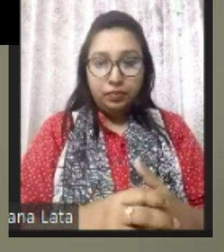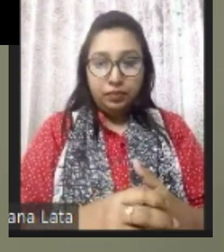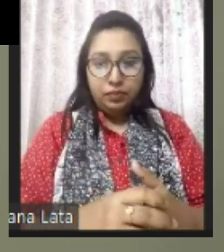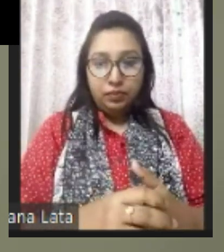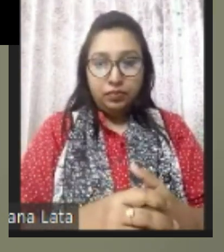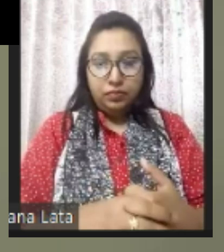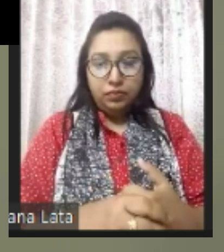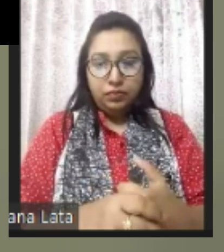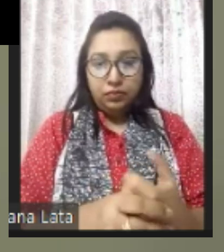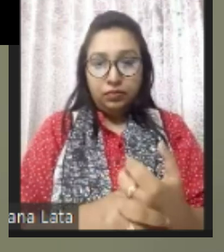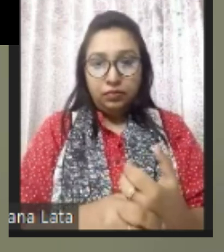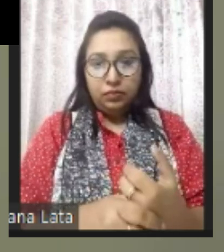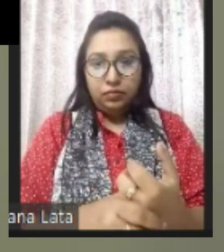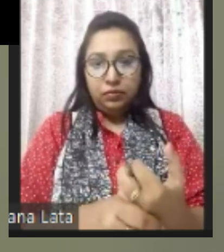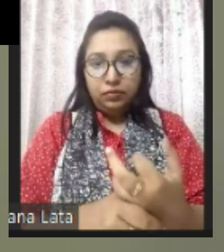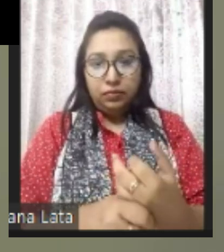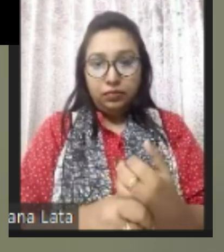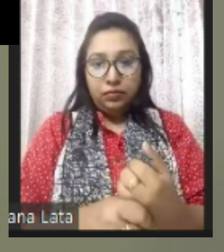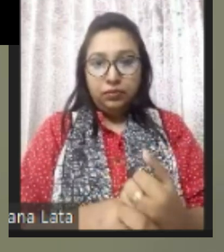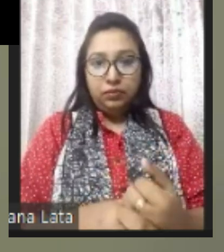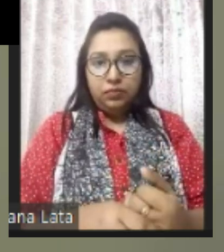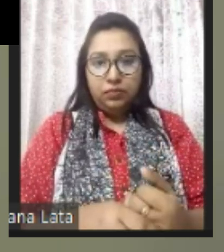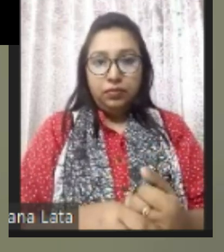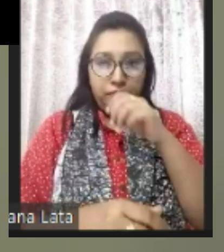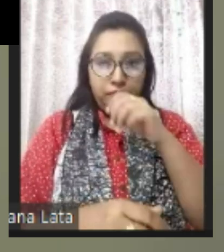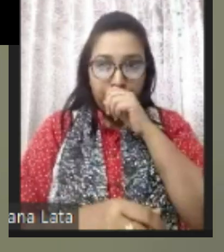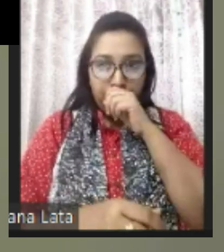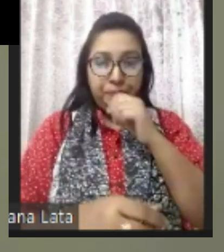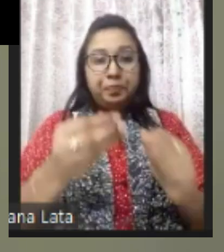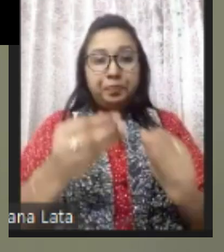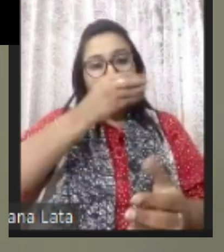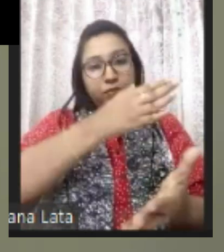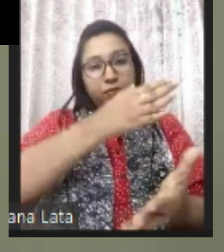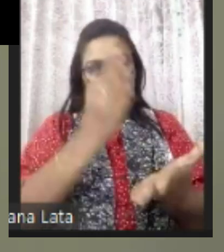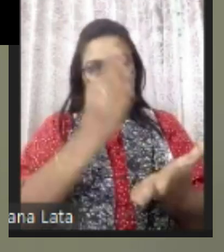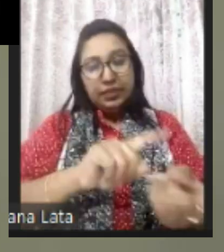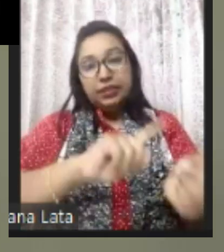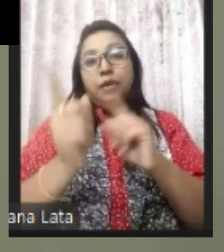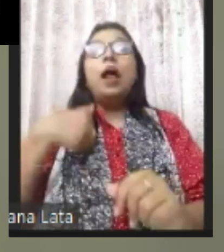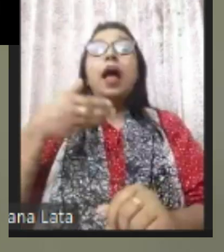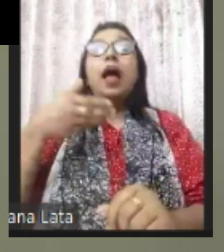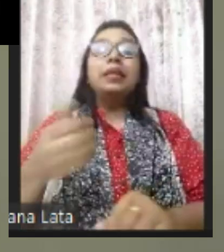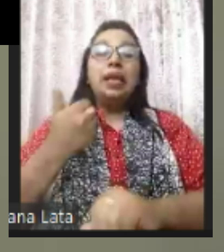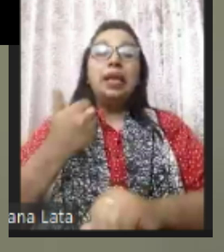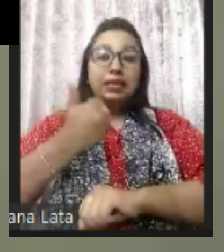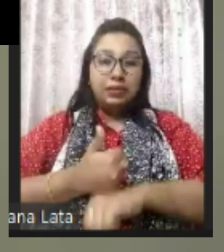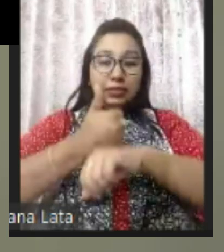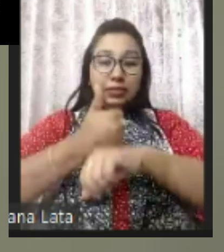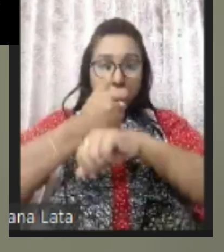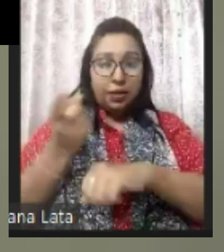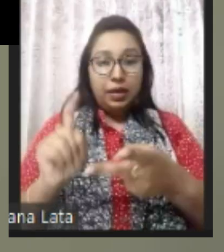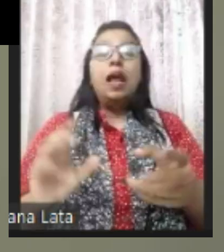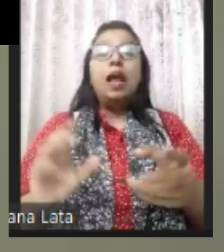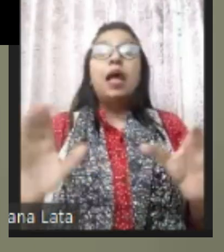our chief guest and our chair to deliver their speeches. But let's first hear the